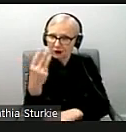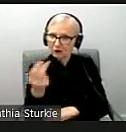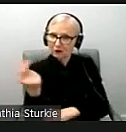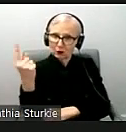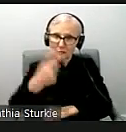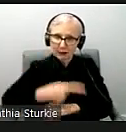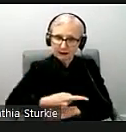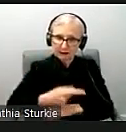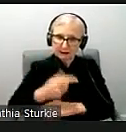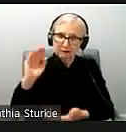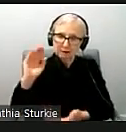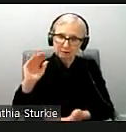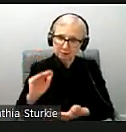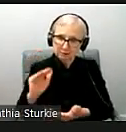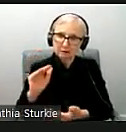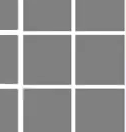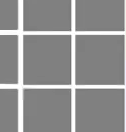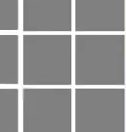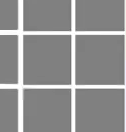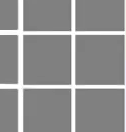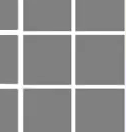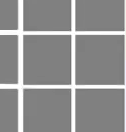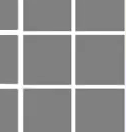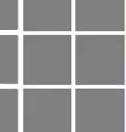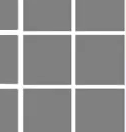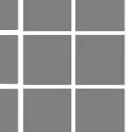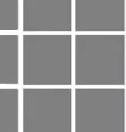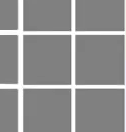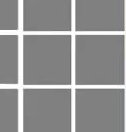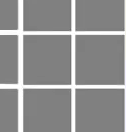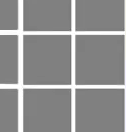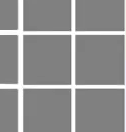please. And just like we